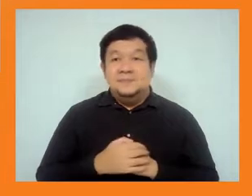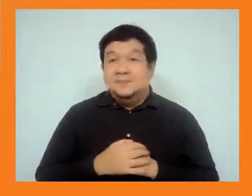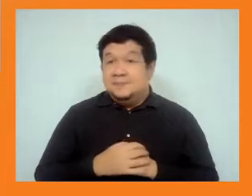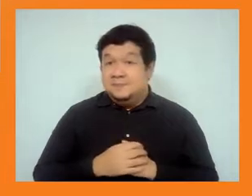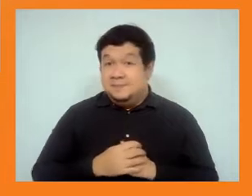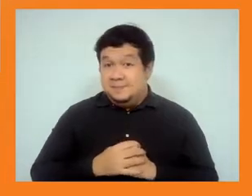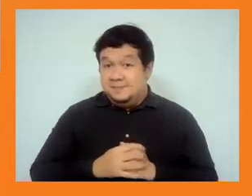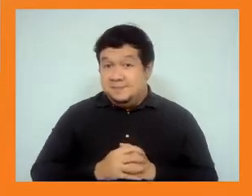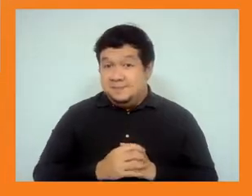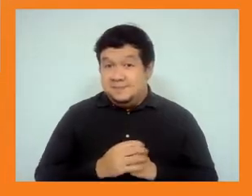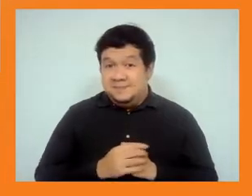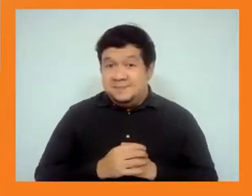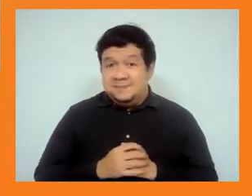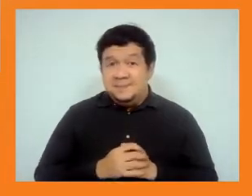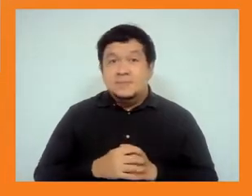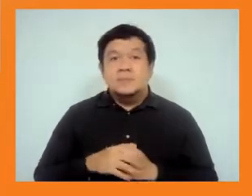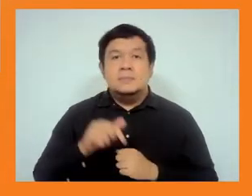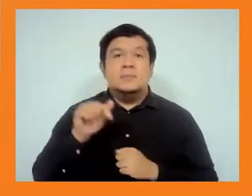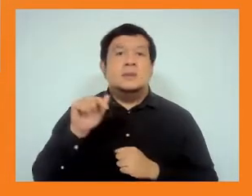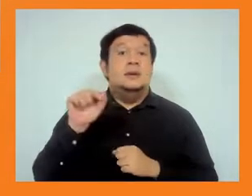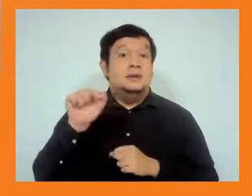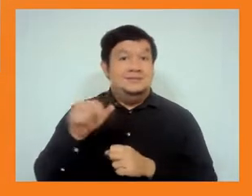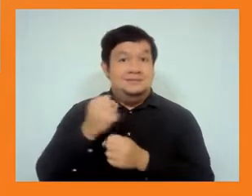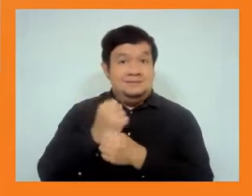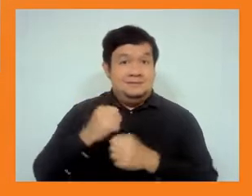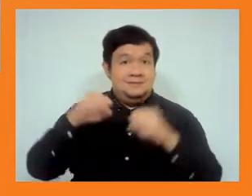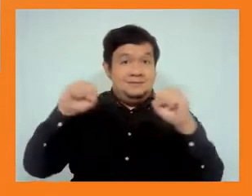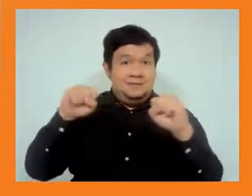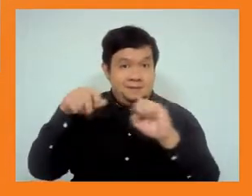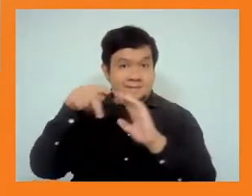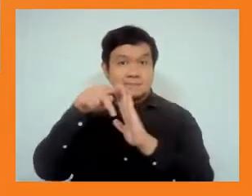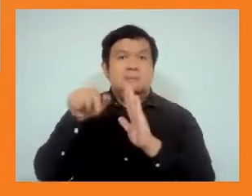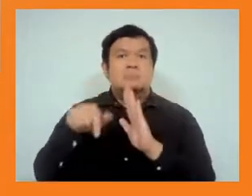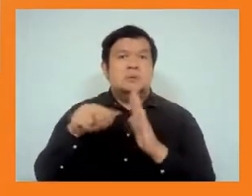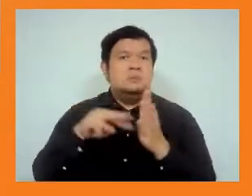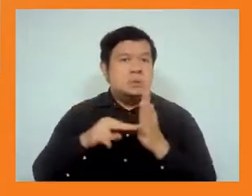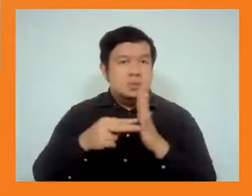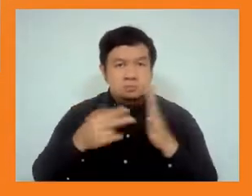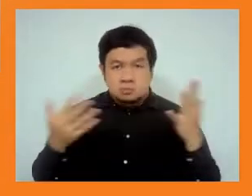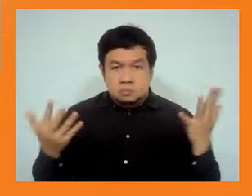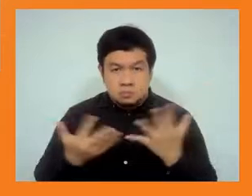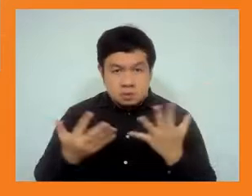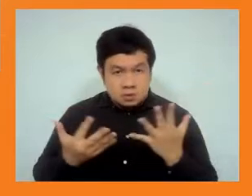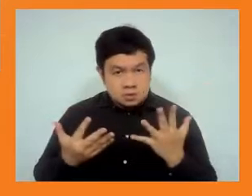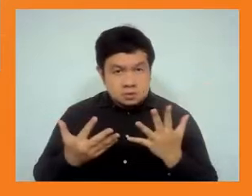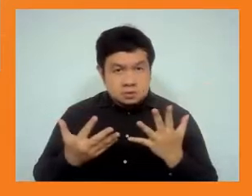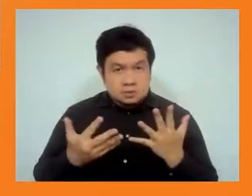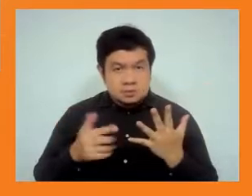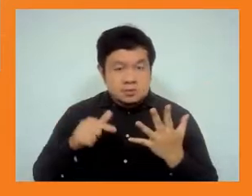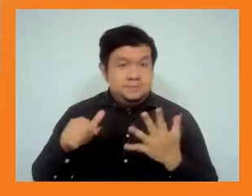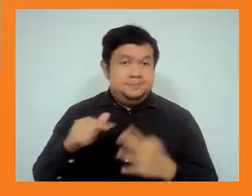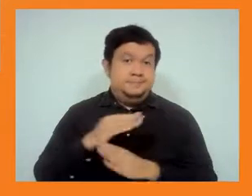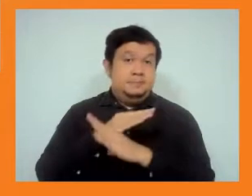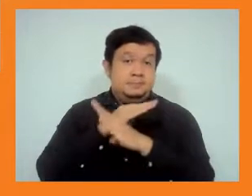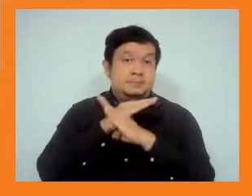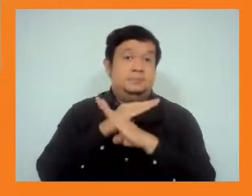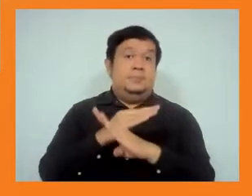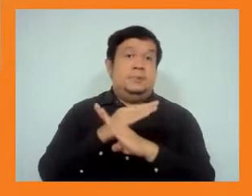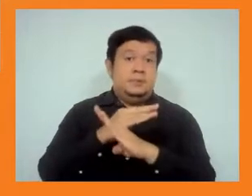are private companies are going to come, and we don't know how they are going to operate, because they will be treated